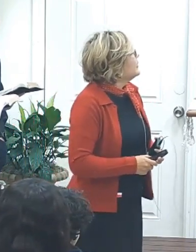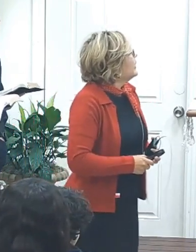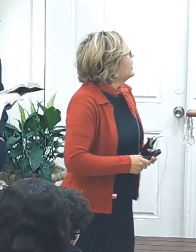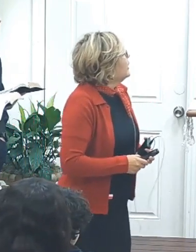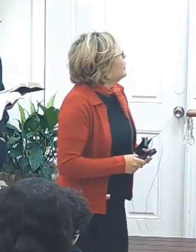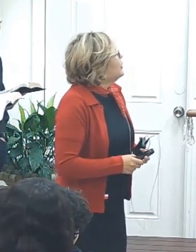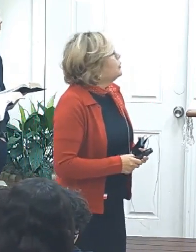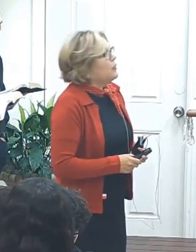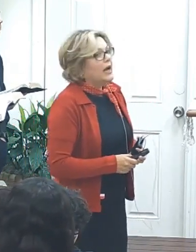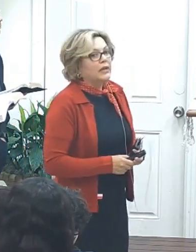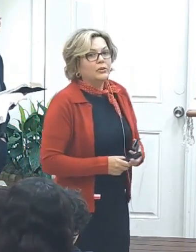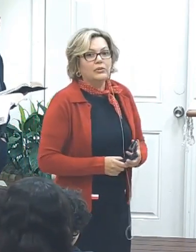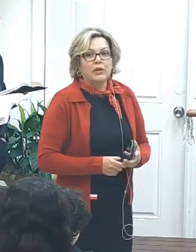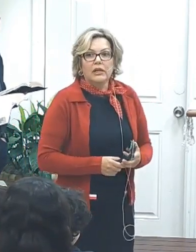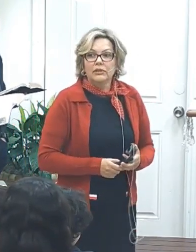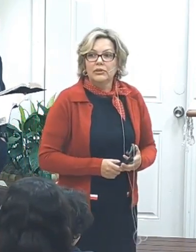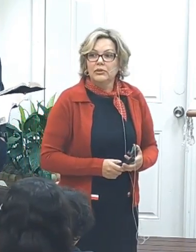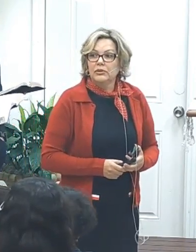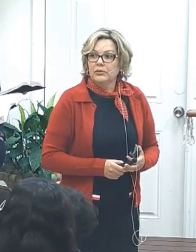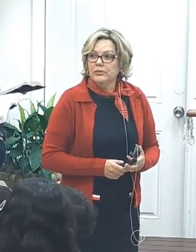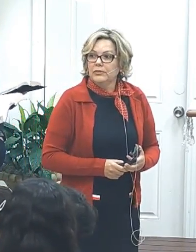repeating very loud.